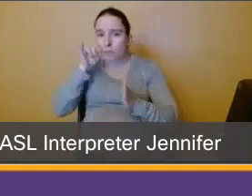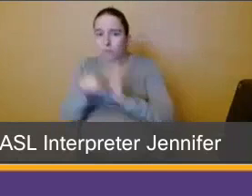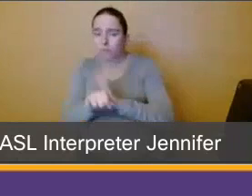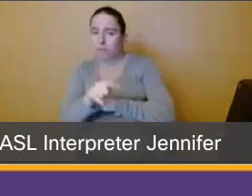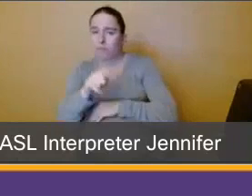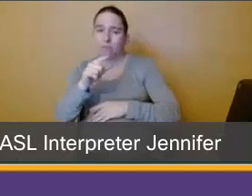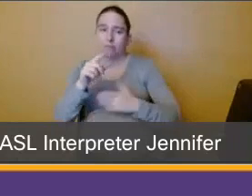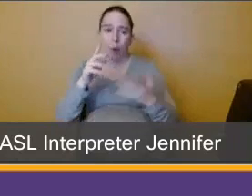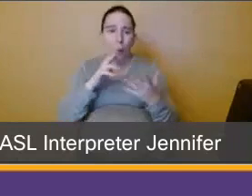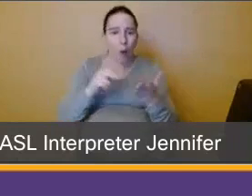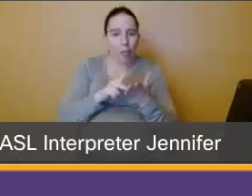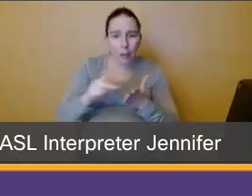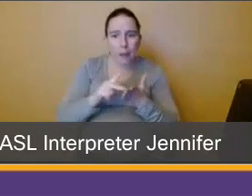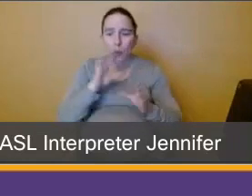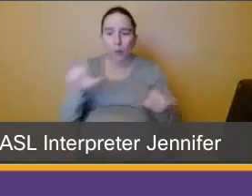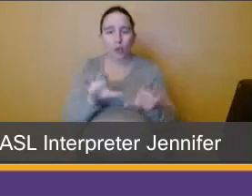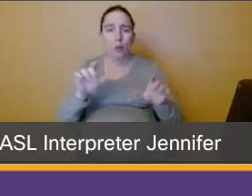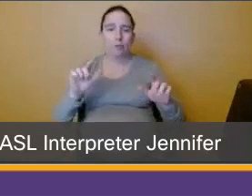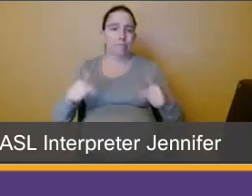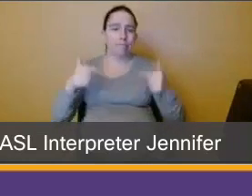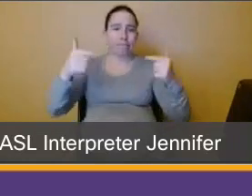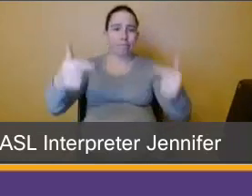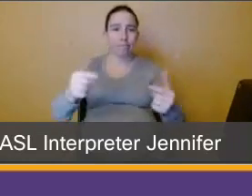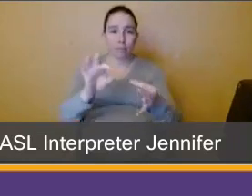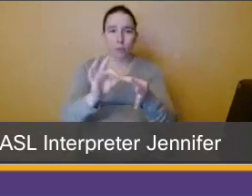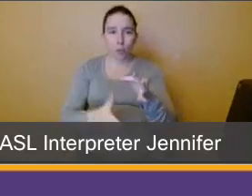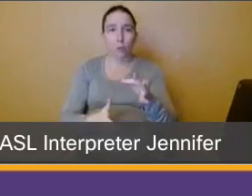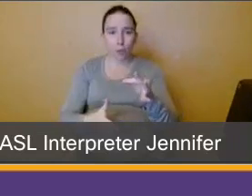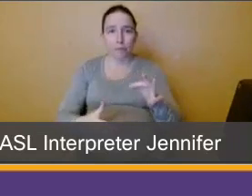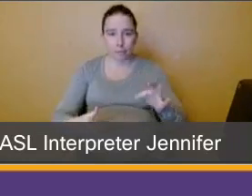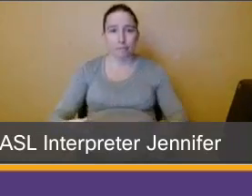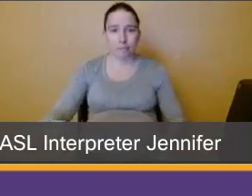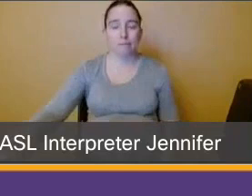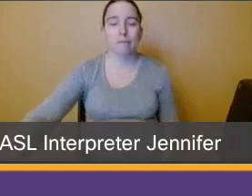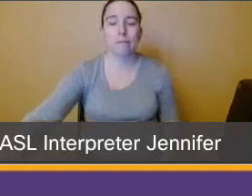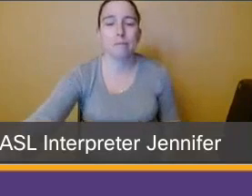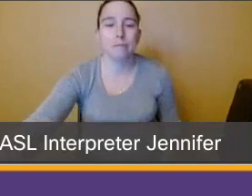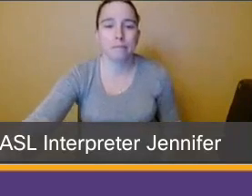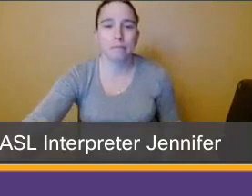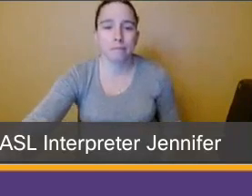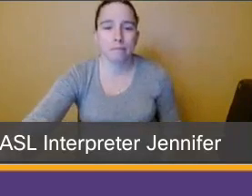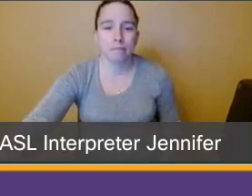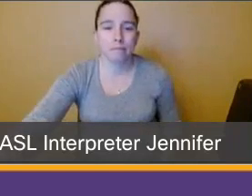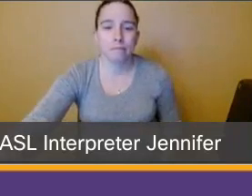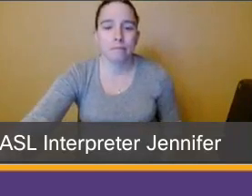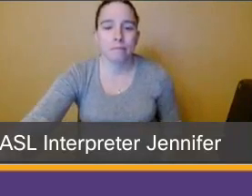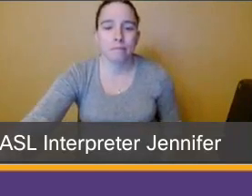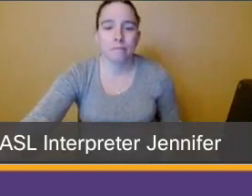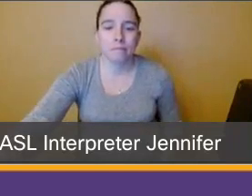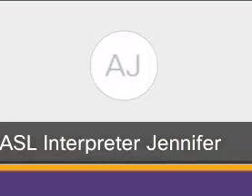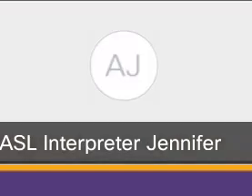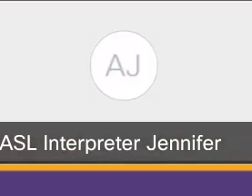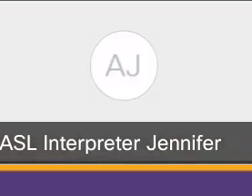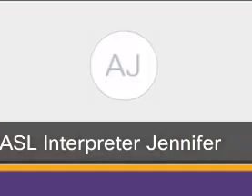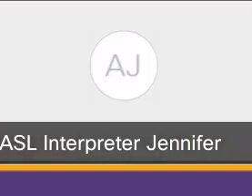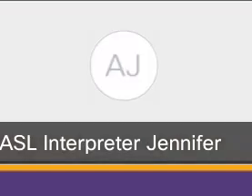will be. Before I continue, before I go into the vaccination incentive program, I want to talk a little bit